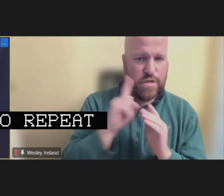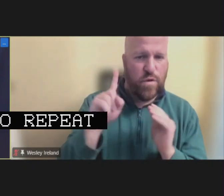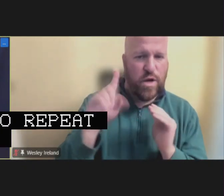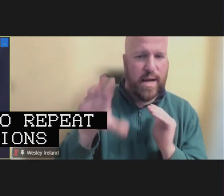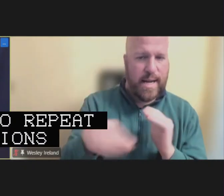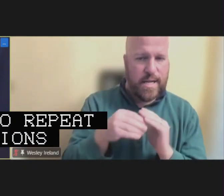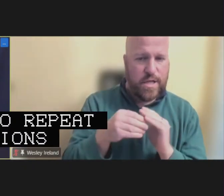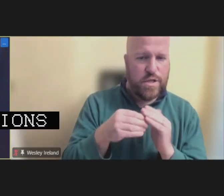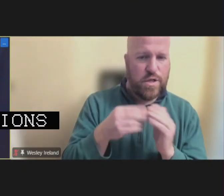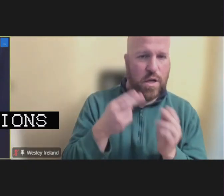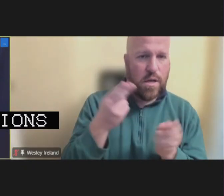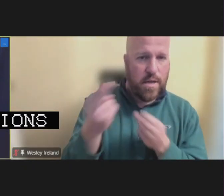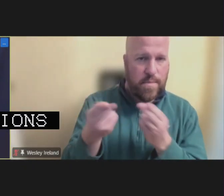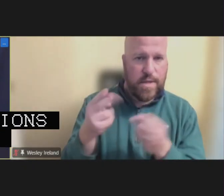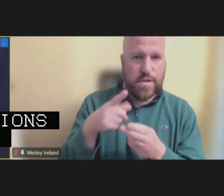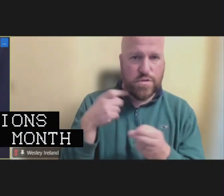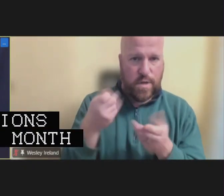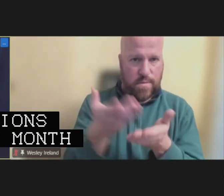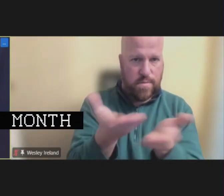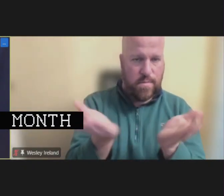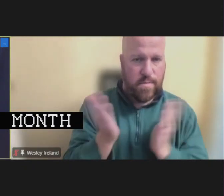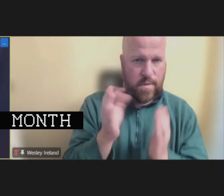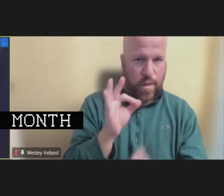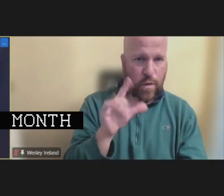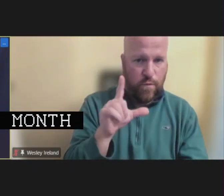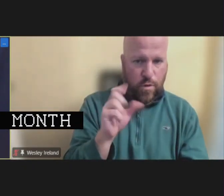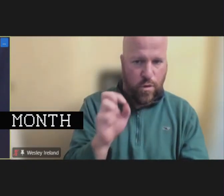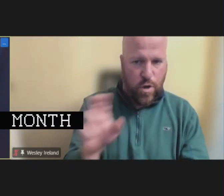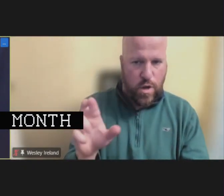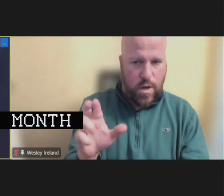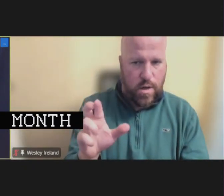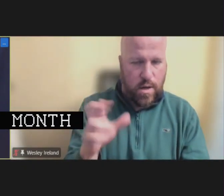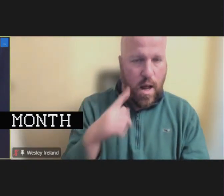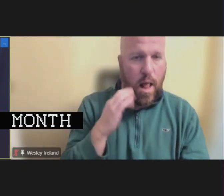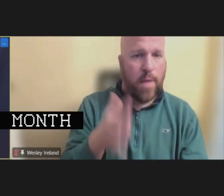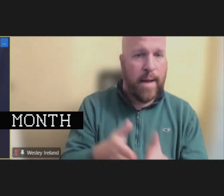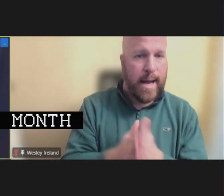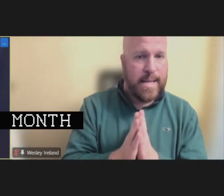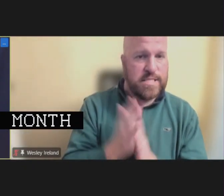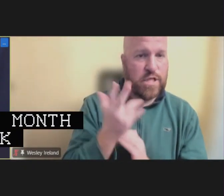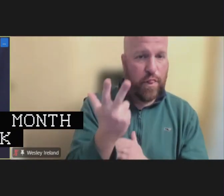I'm going to ask for additional nominations from the floor.